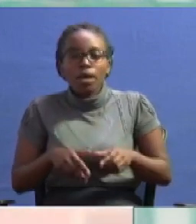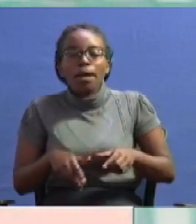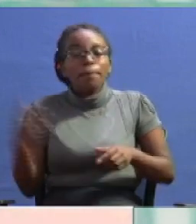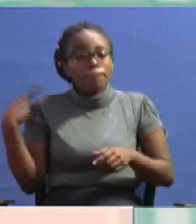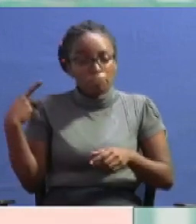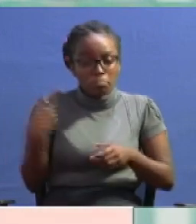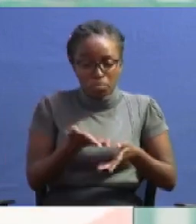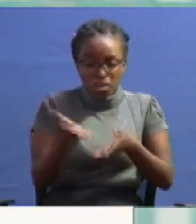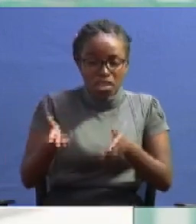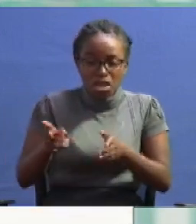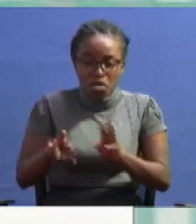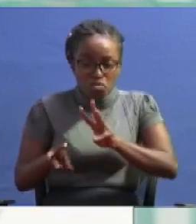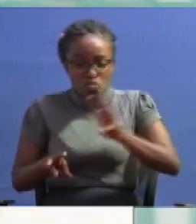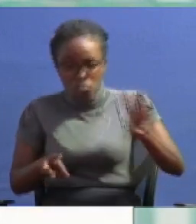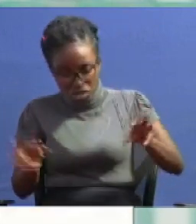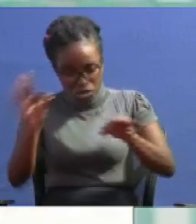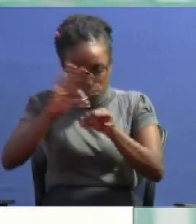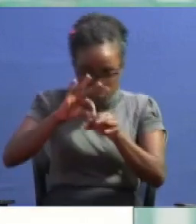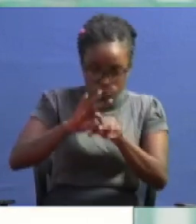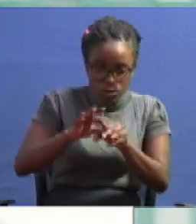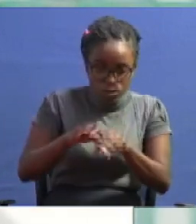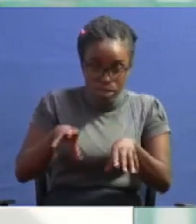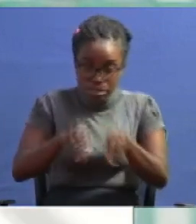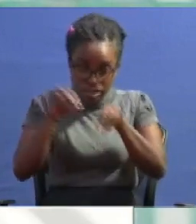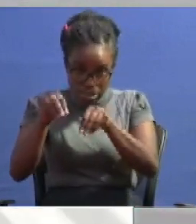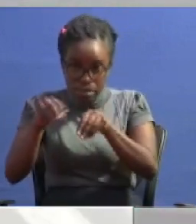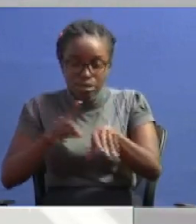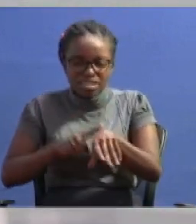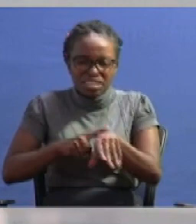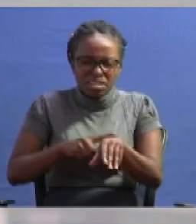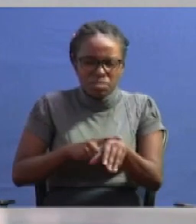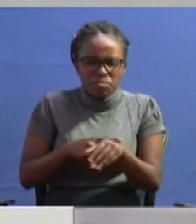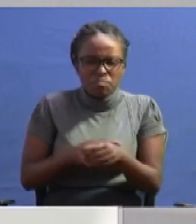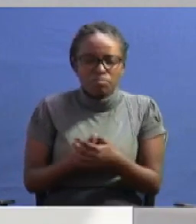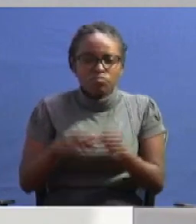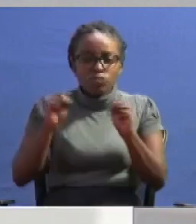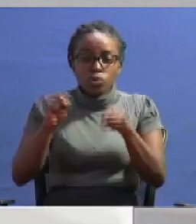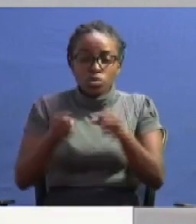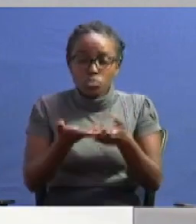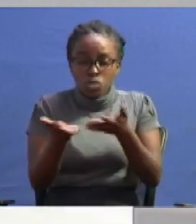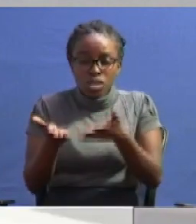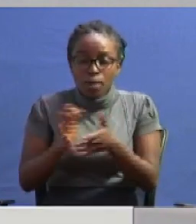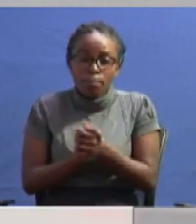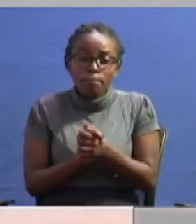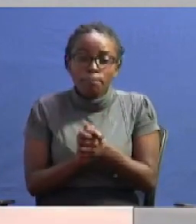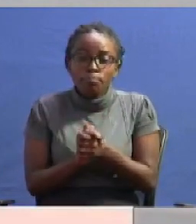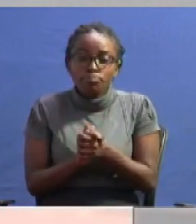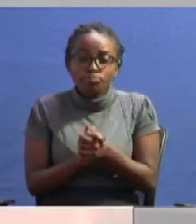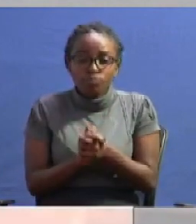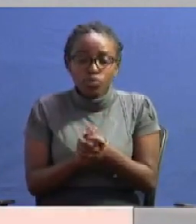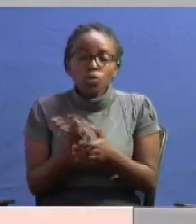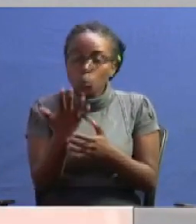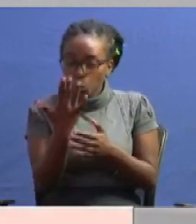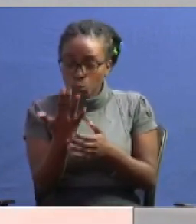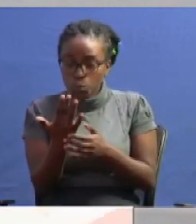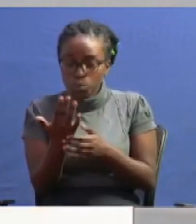Western voter. So there are those two possibilities. But does he really need the Western vote? Because practically,